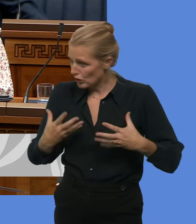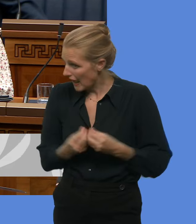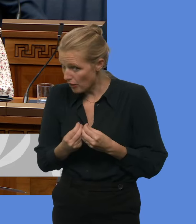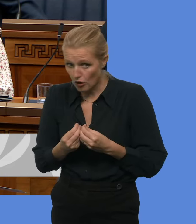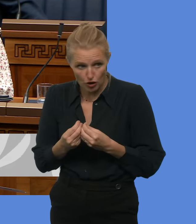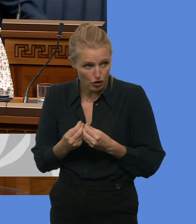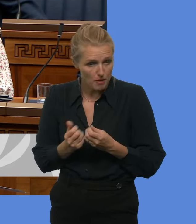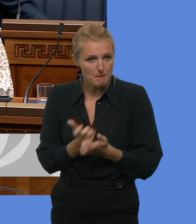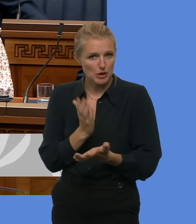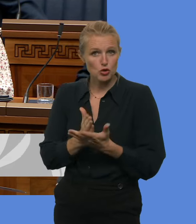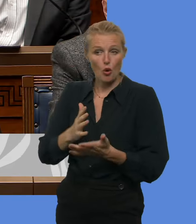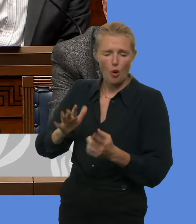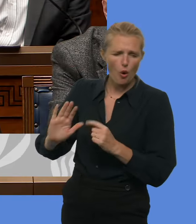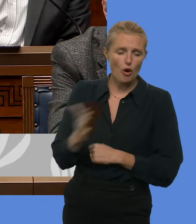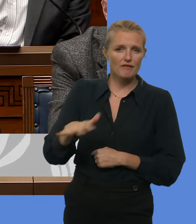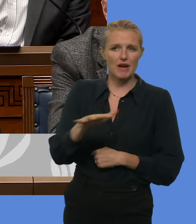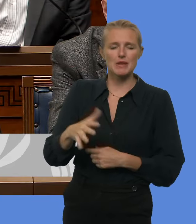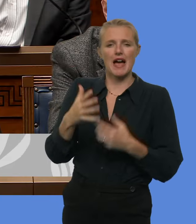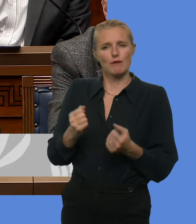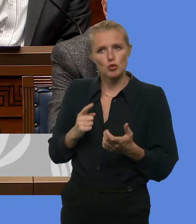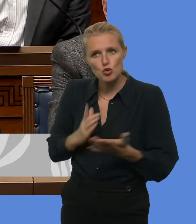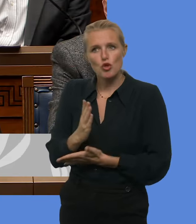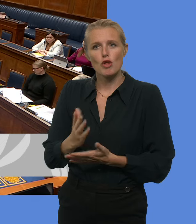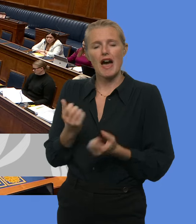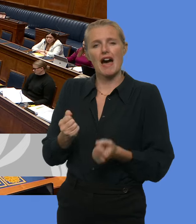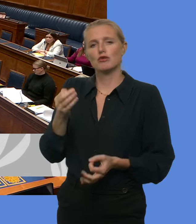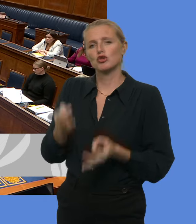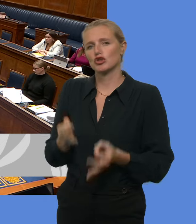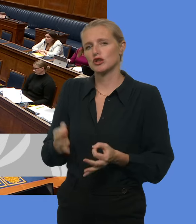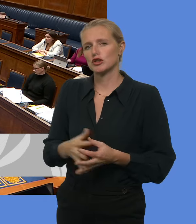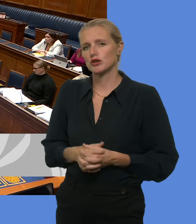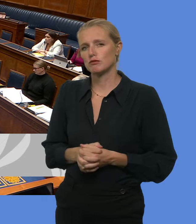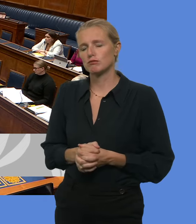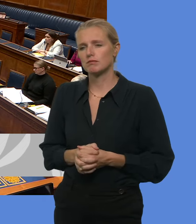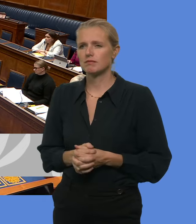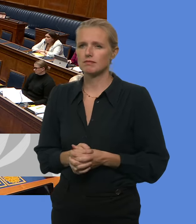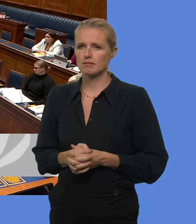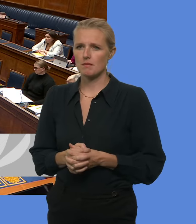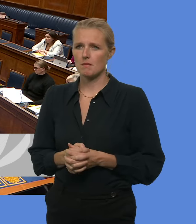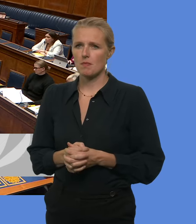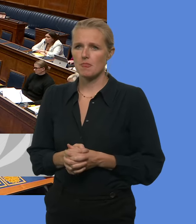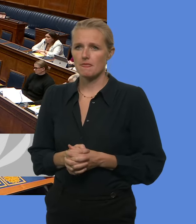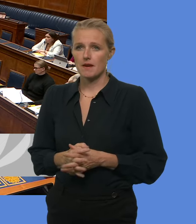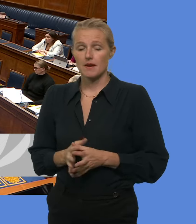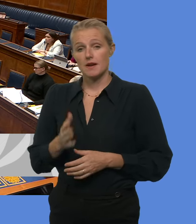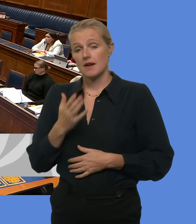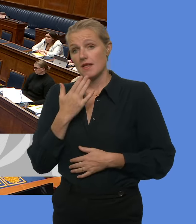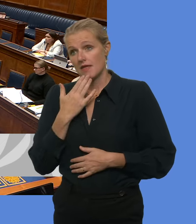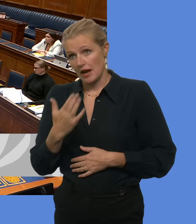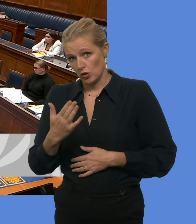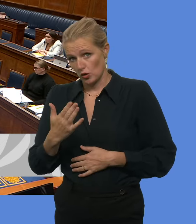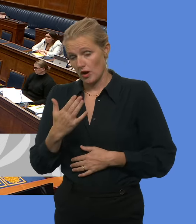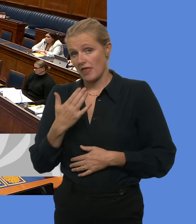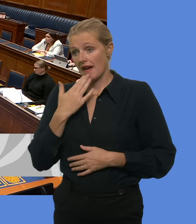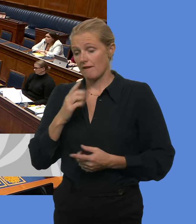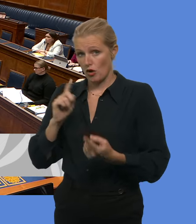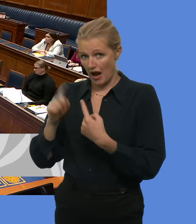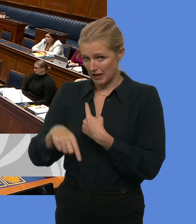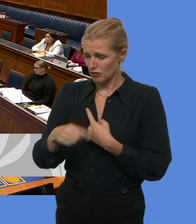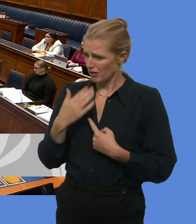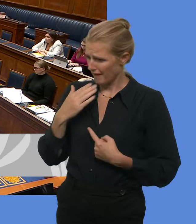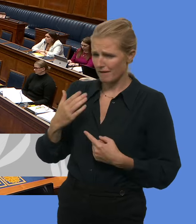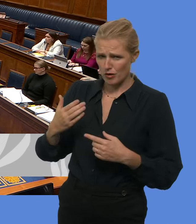families receive truth and justice. Philip Brett. Thank you, Mr. Speaker, and can I thank the Deputy First Minister for her answer and her ongoing efforts